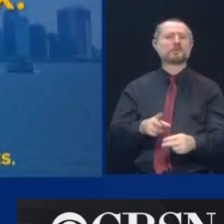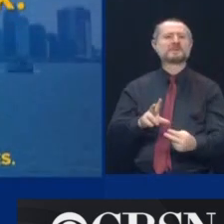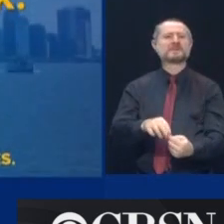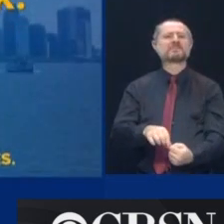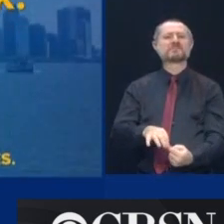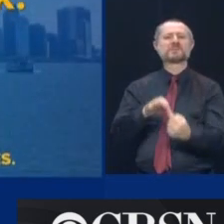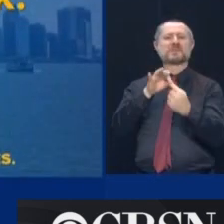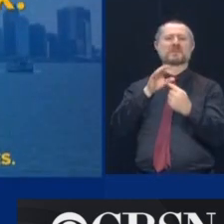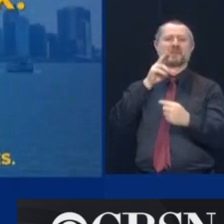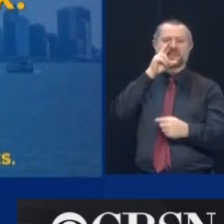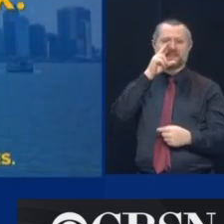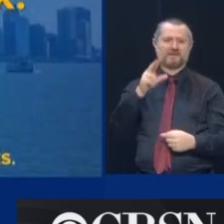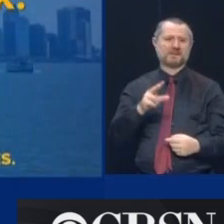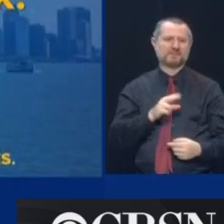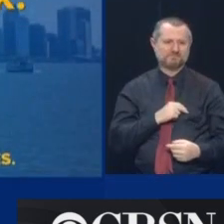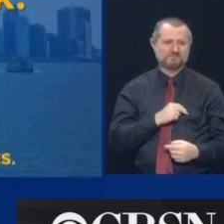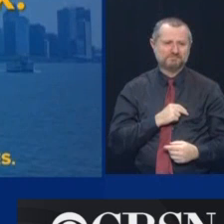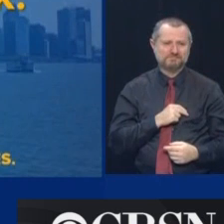And